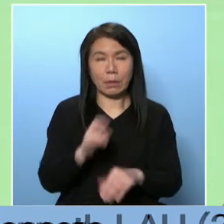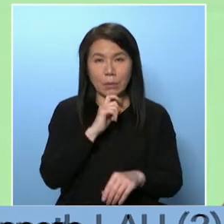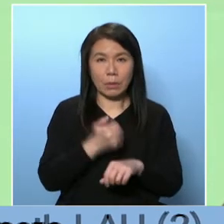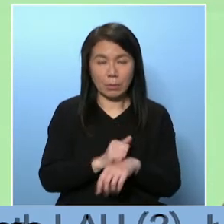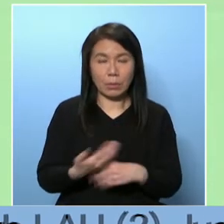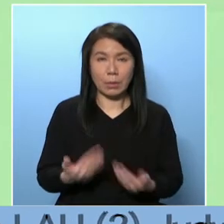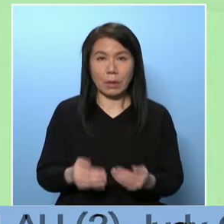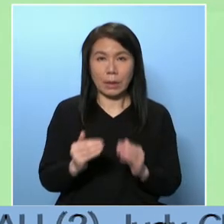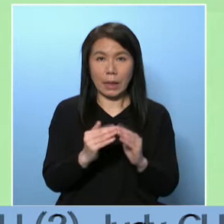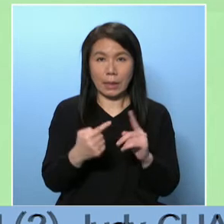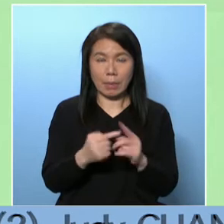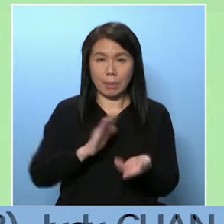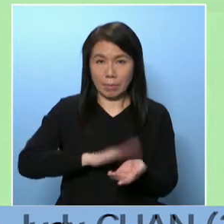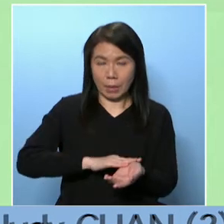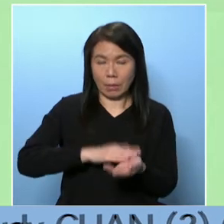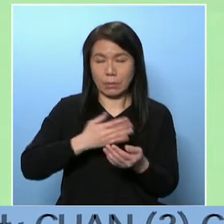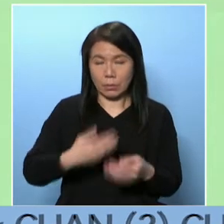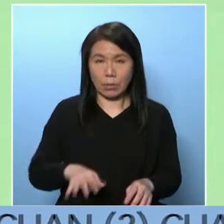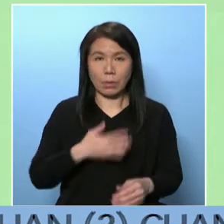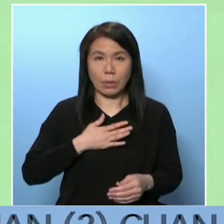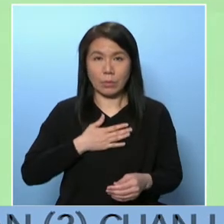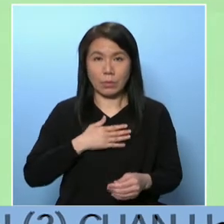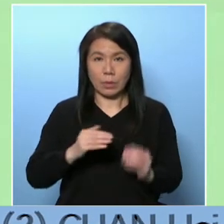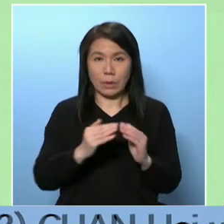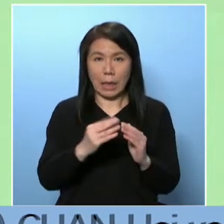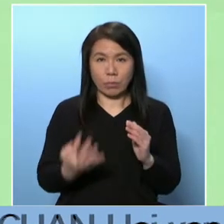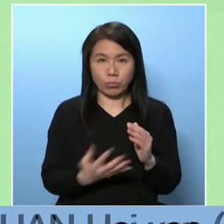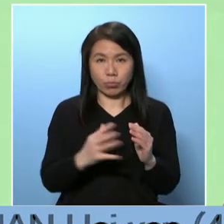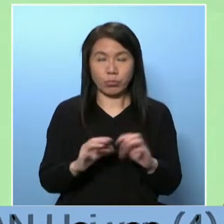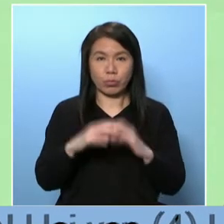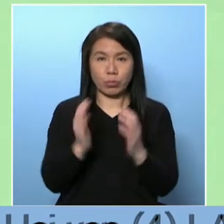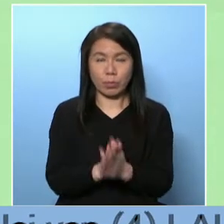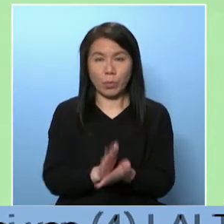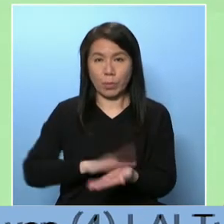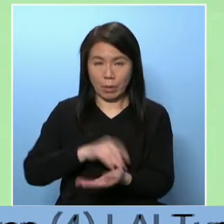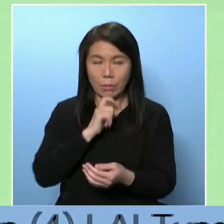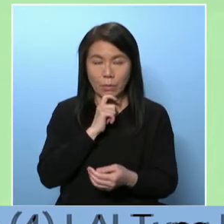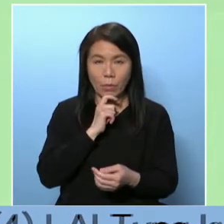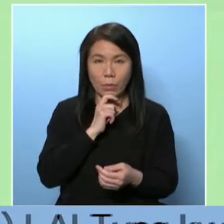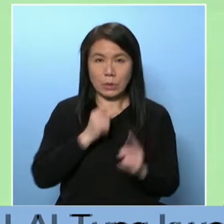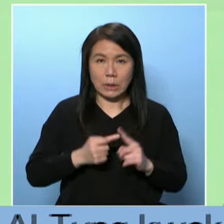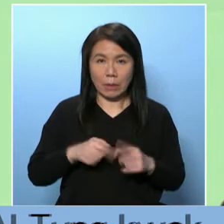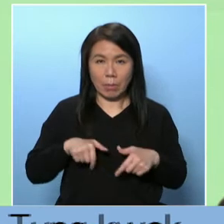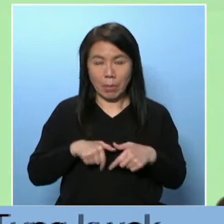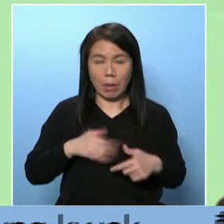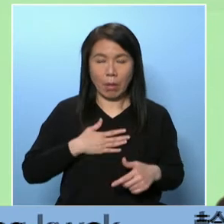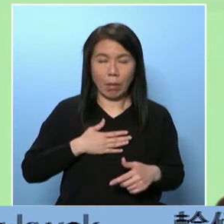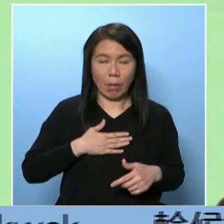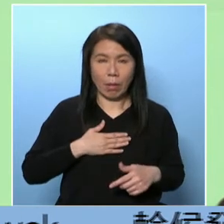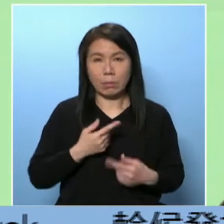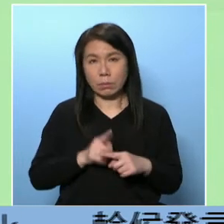or later. And some have family members infected and worried that they would spill to the whole family.